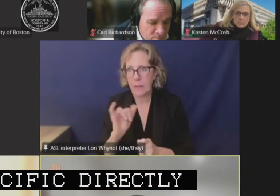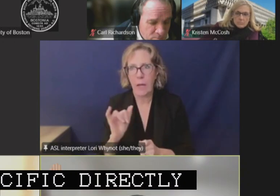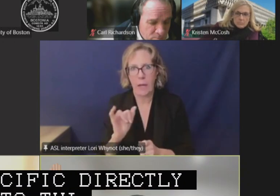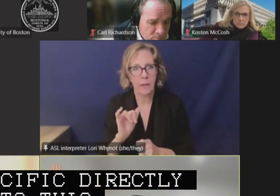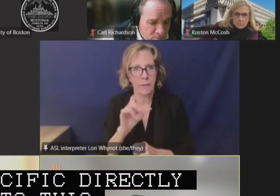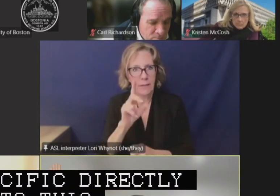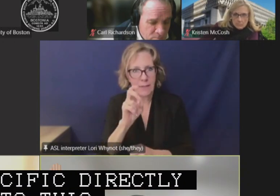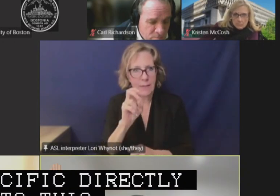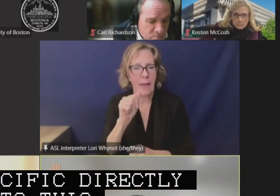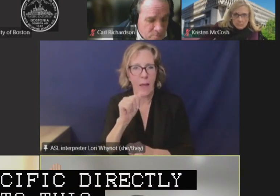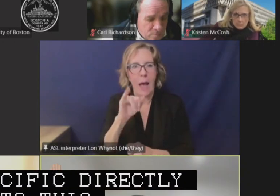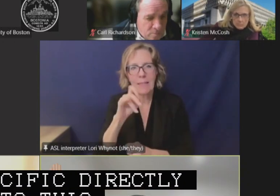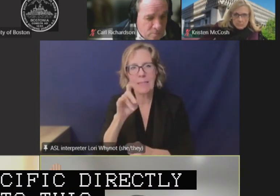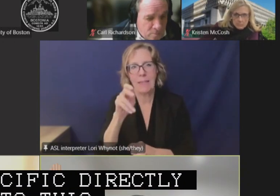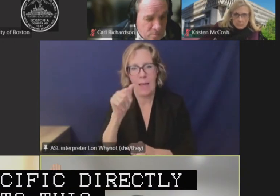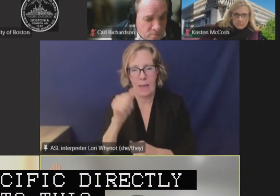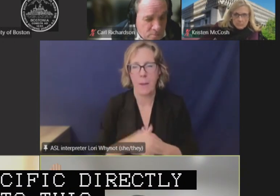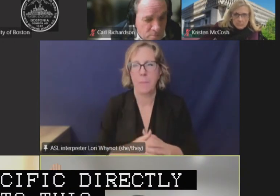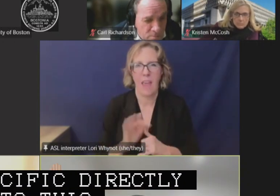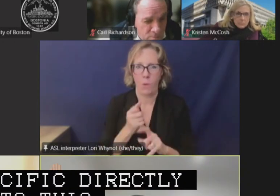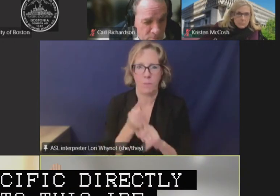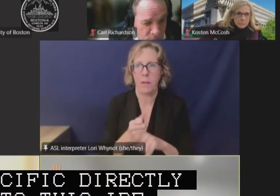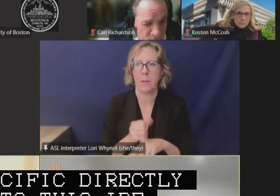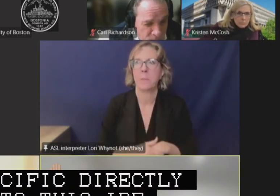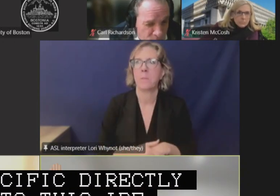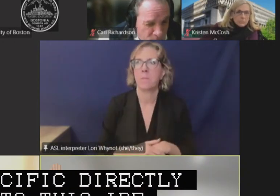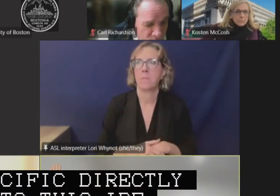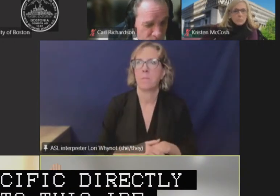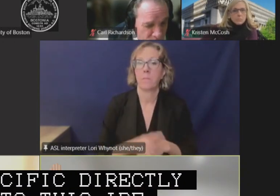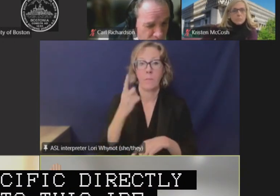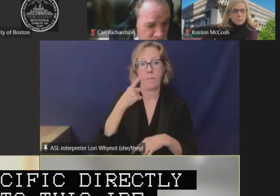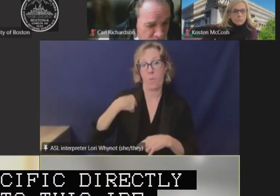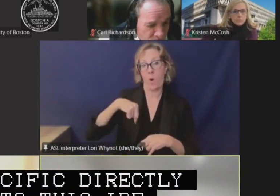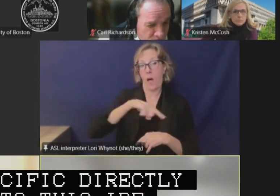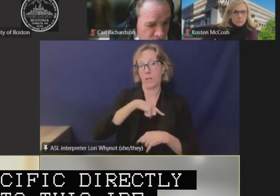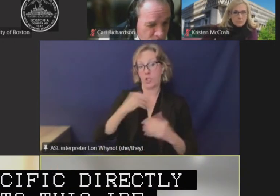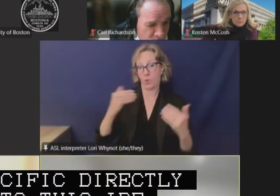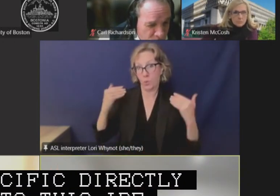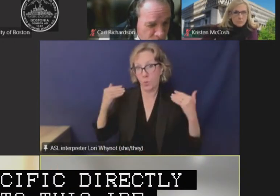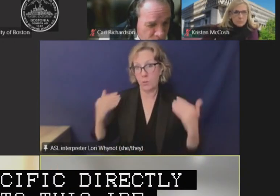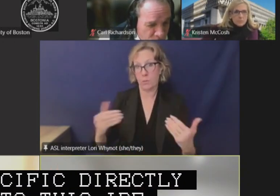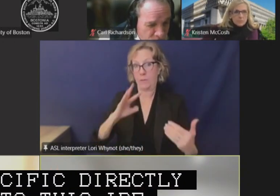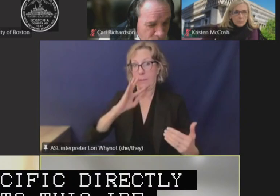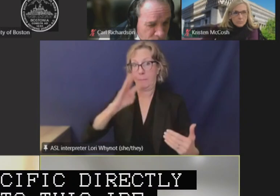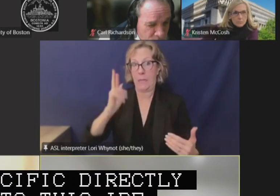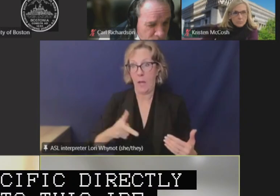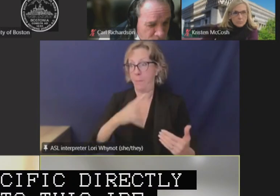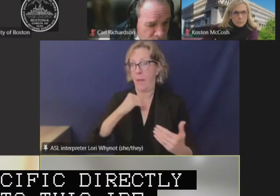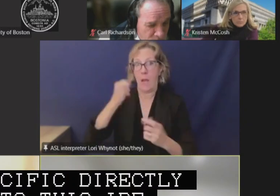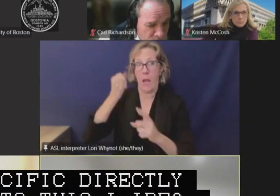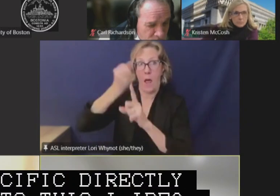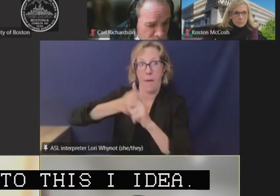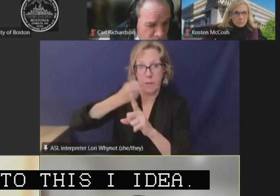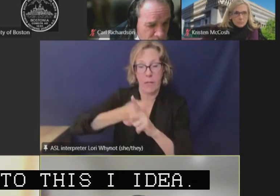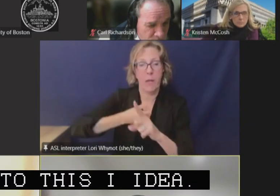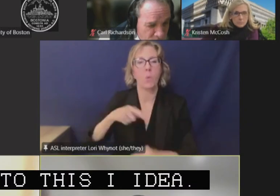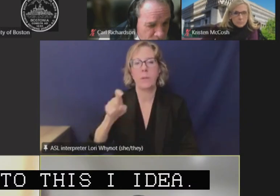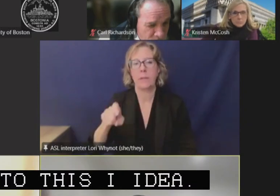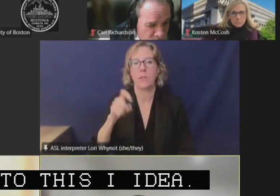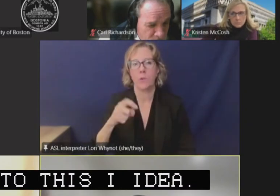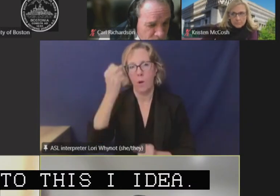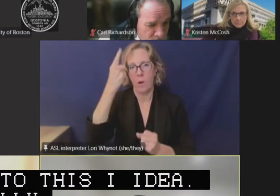In order for us to even speak or to advocate, I think we need to fully understand all of the sides, right? And fully